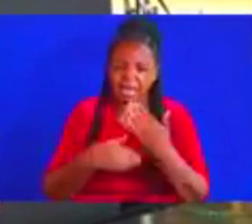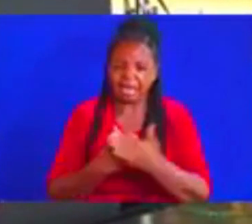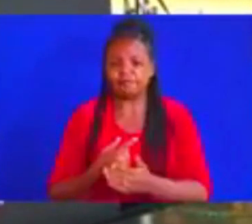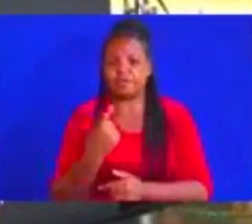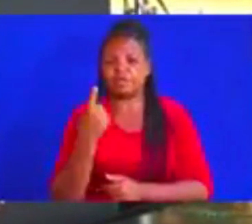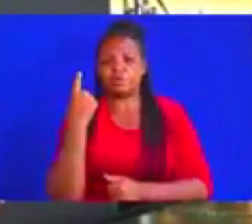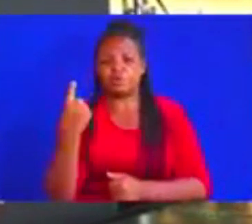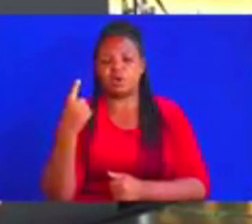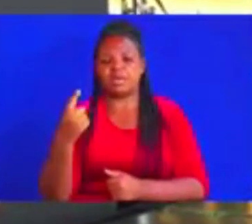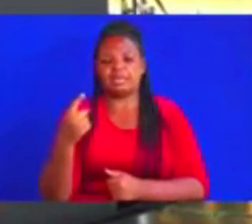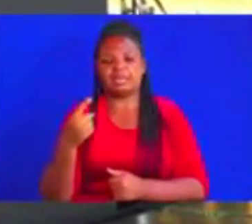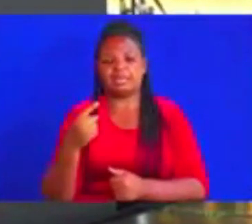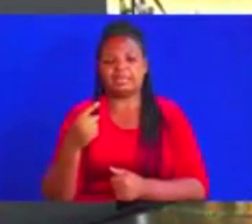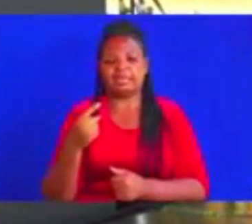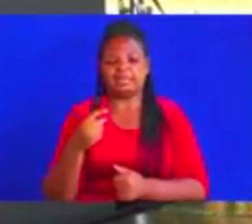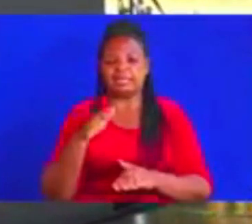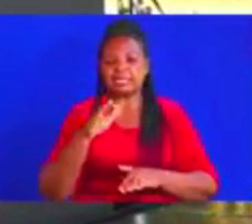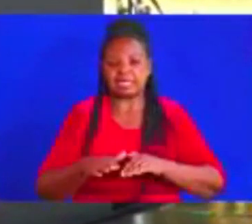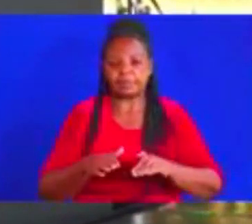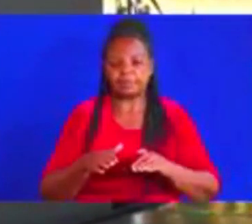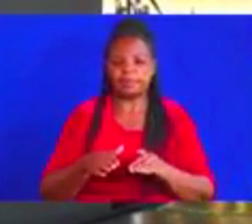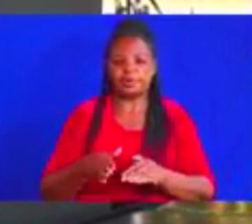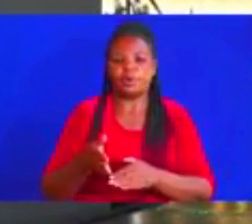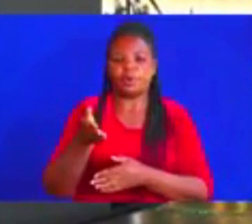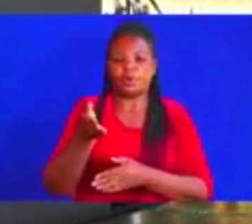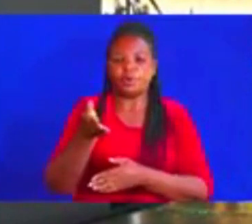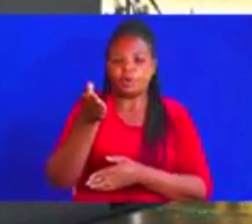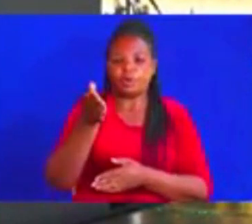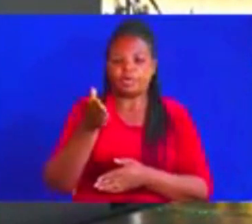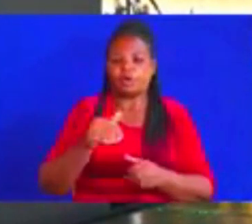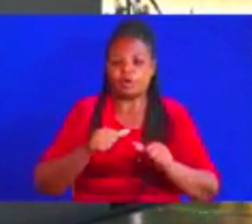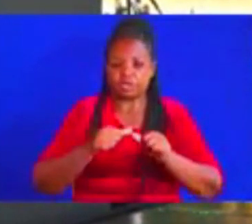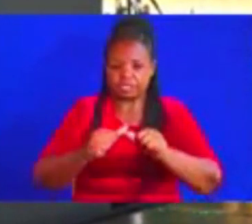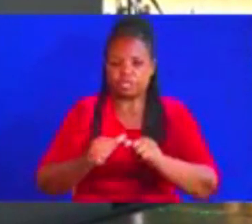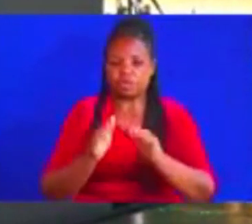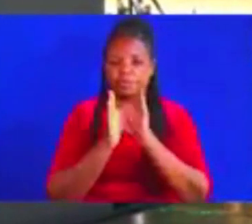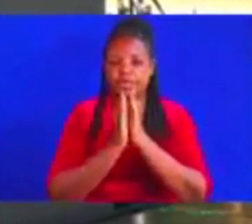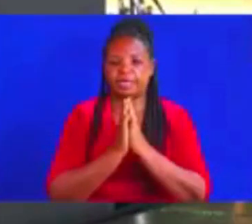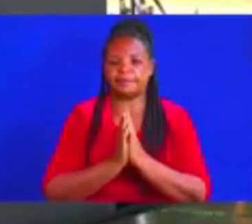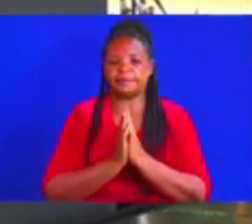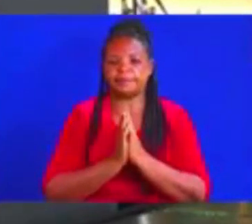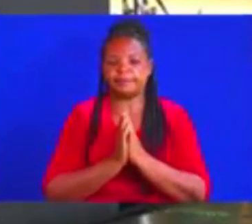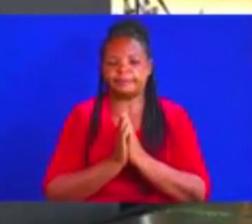asketh, receiveth. Go ahead and pray.